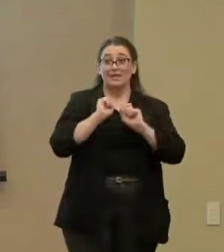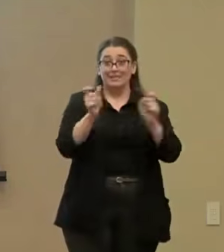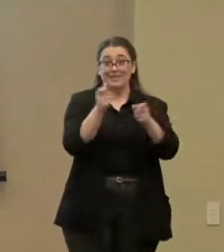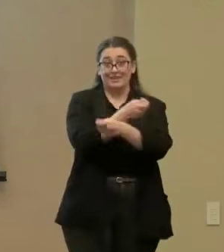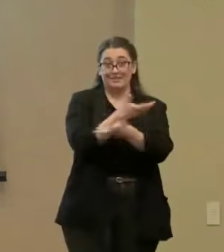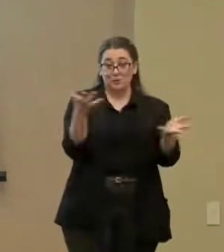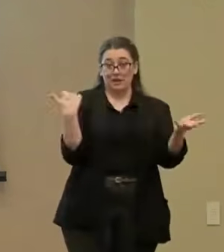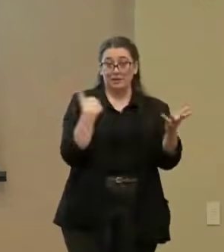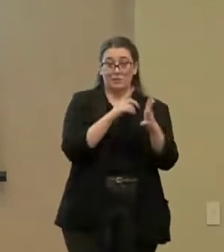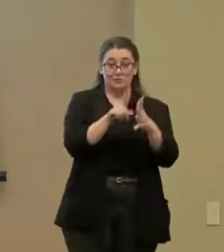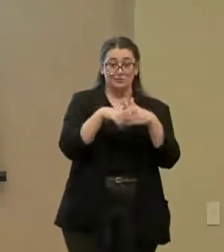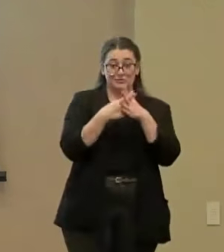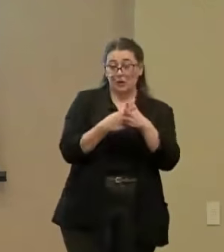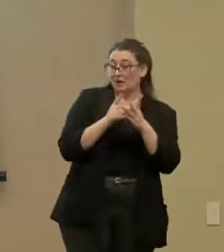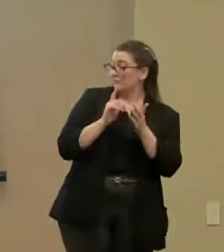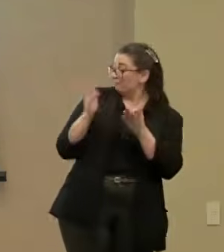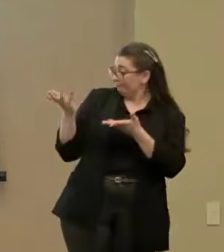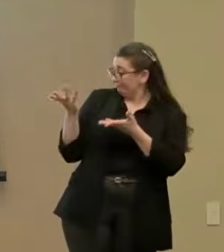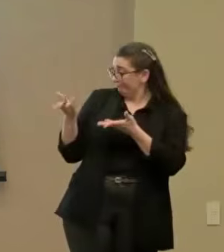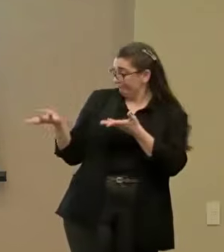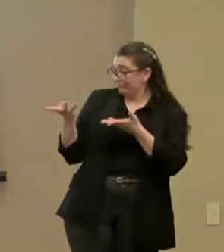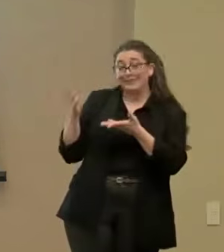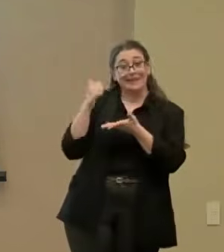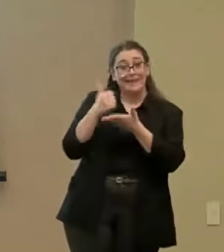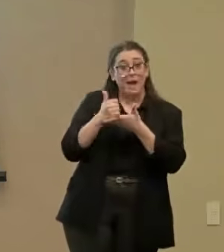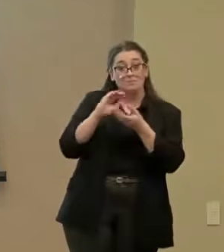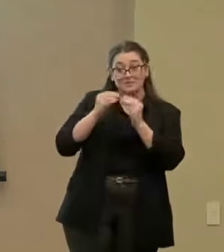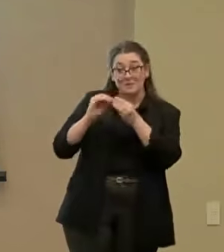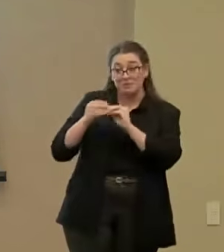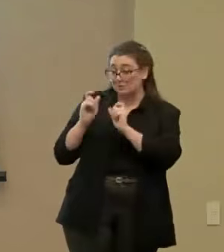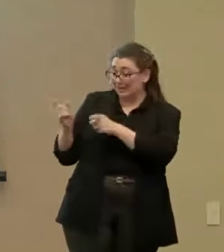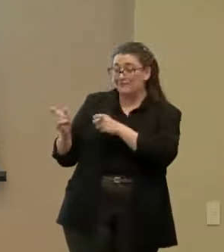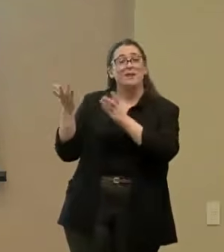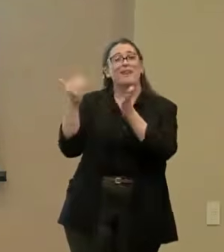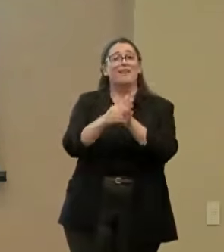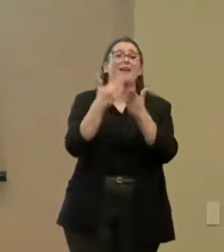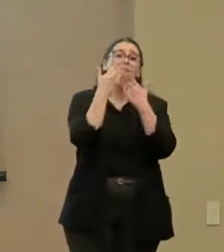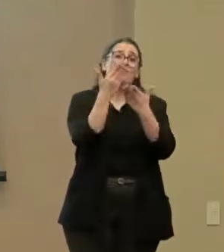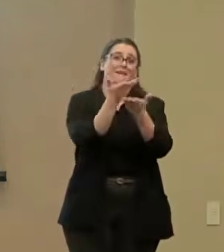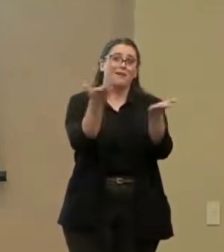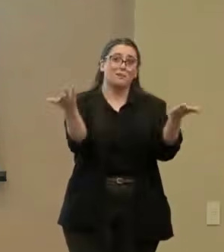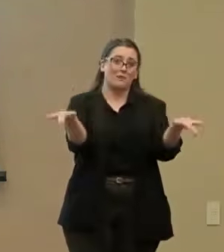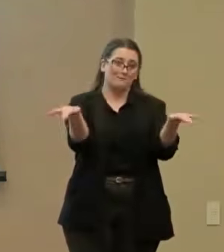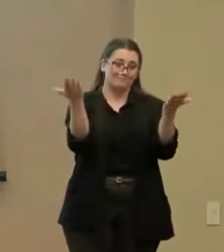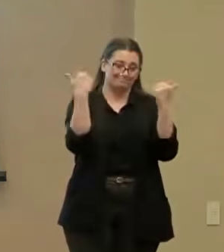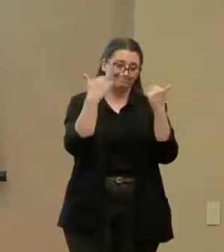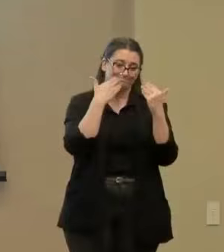ladies help out. We're going to pick some numbers. And thank you again for coming. Thank you, everyone.